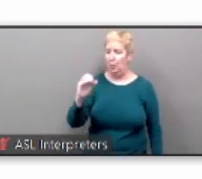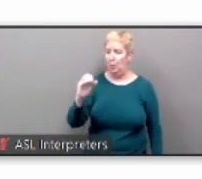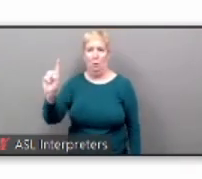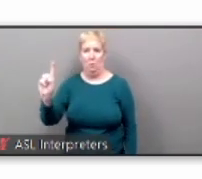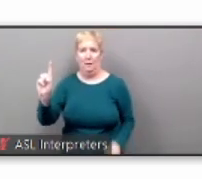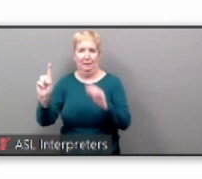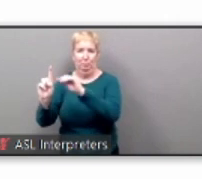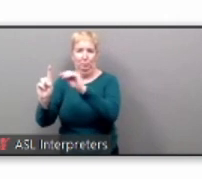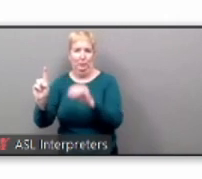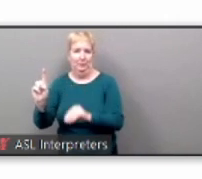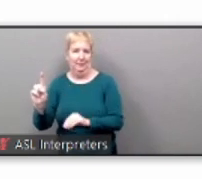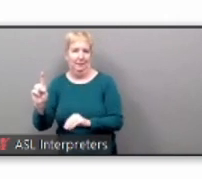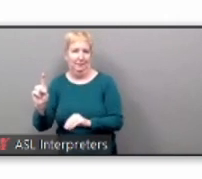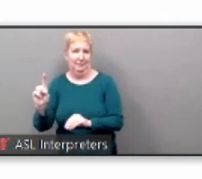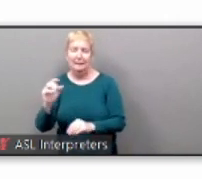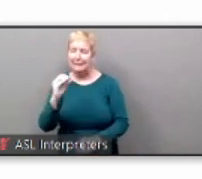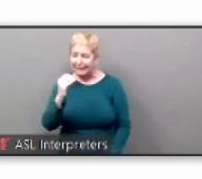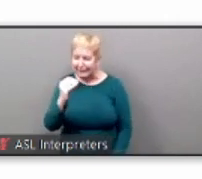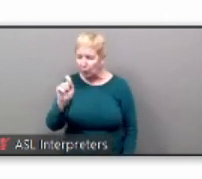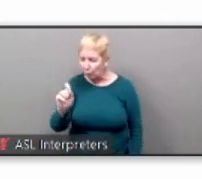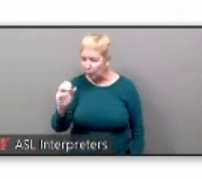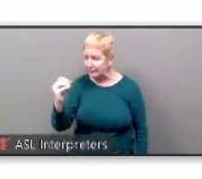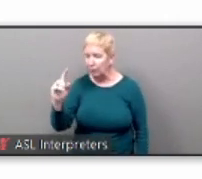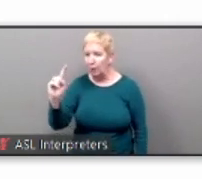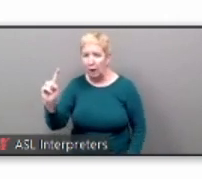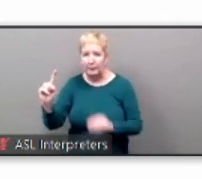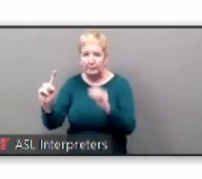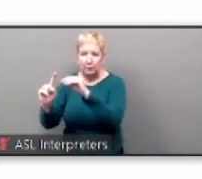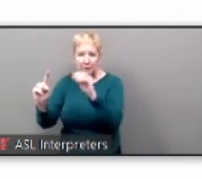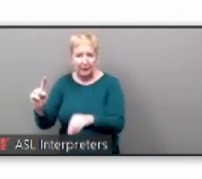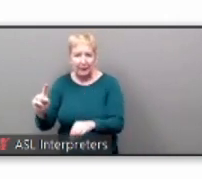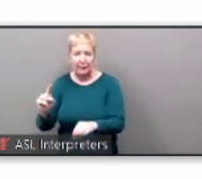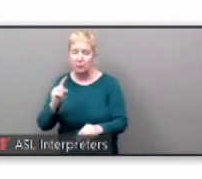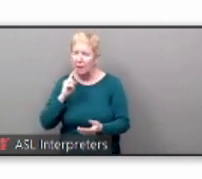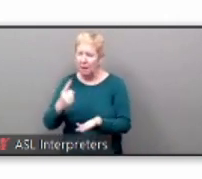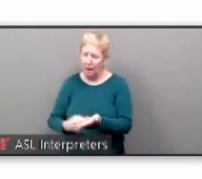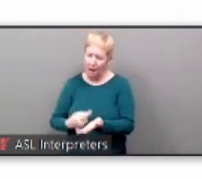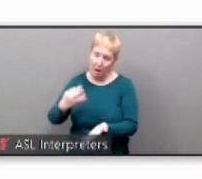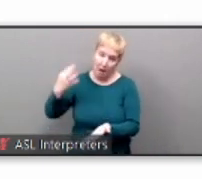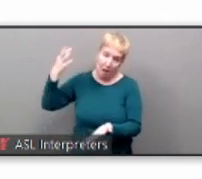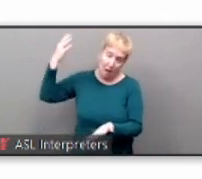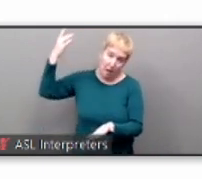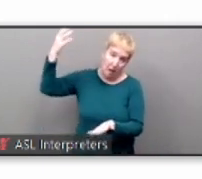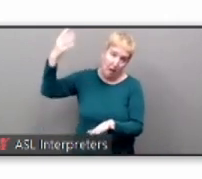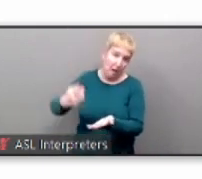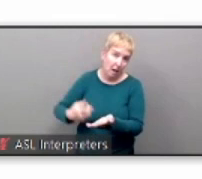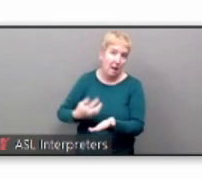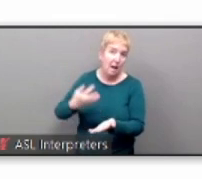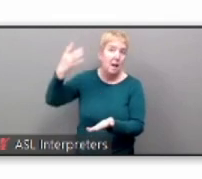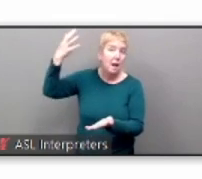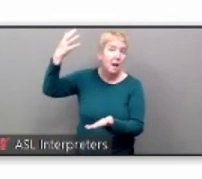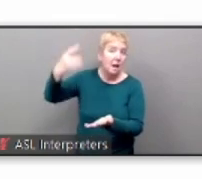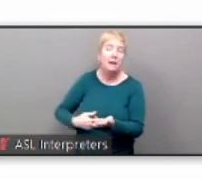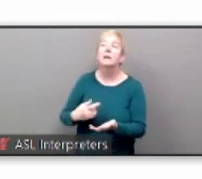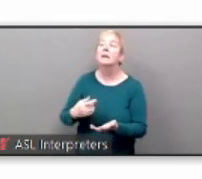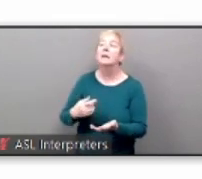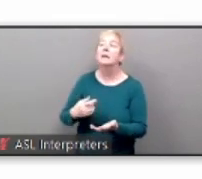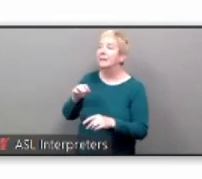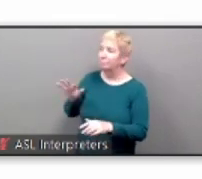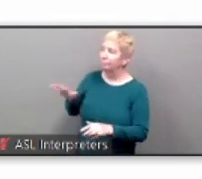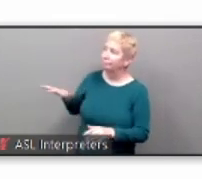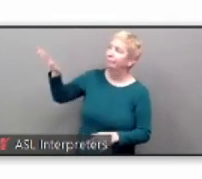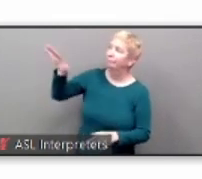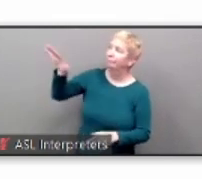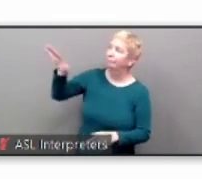0.01%. So extremely rare. So these were reported across 46 US states and territories as of